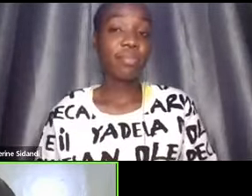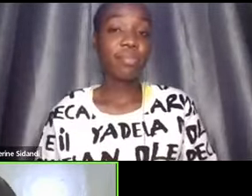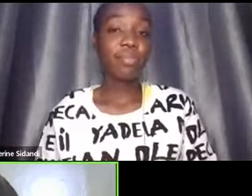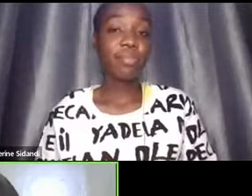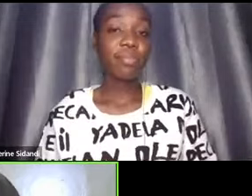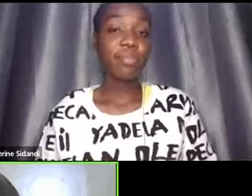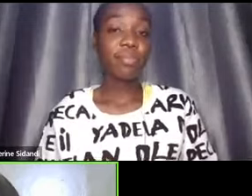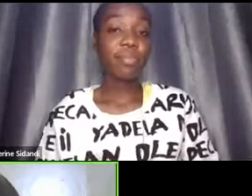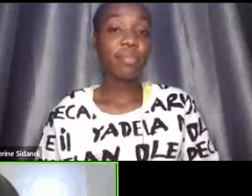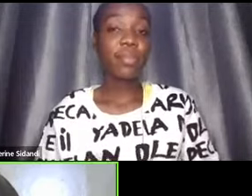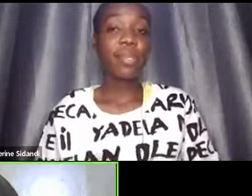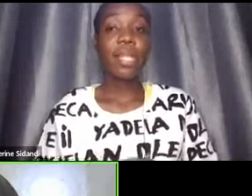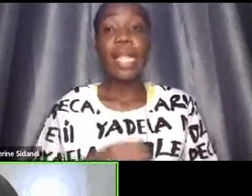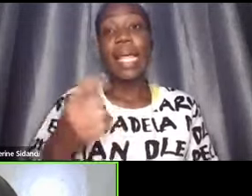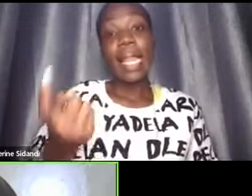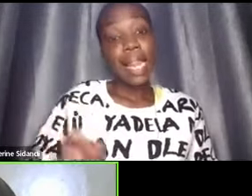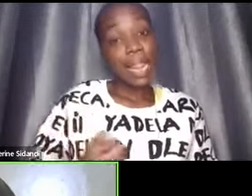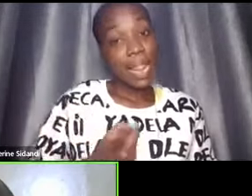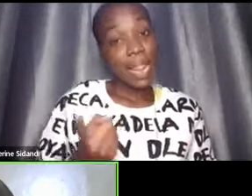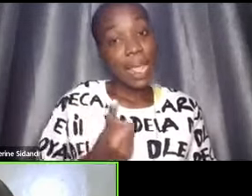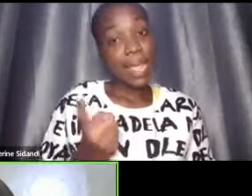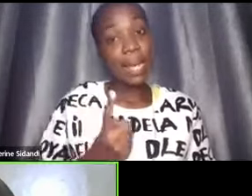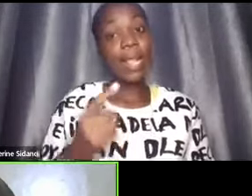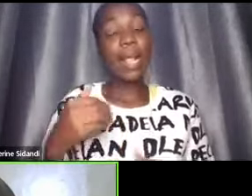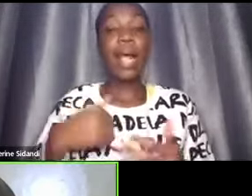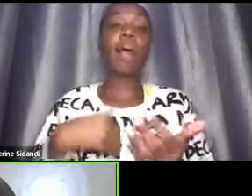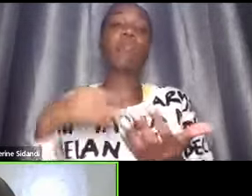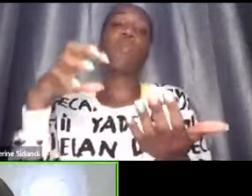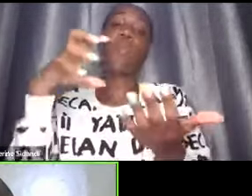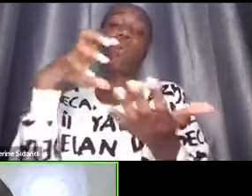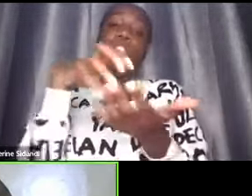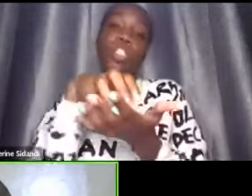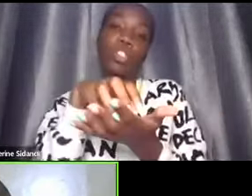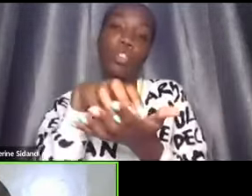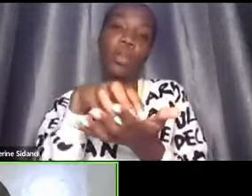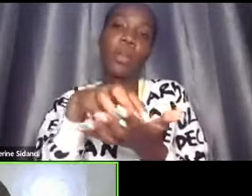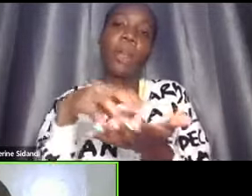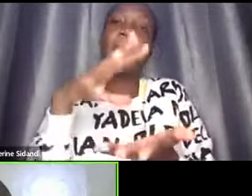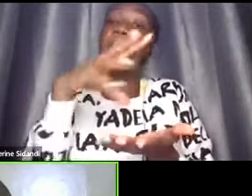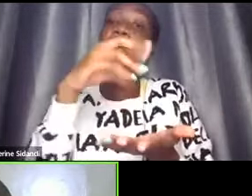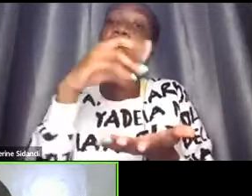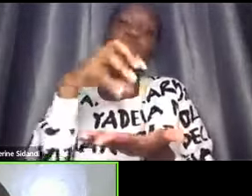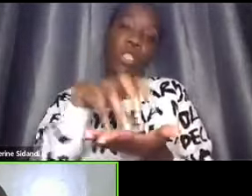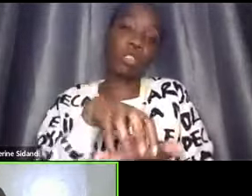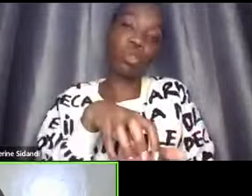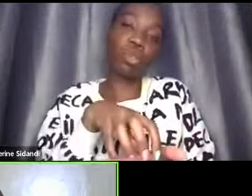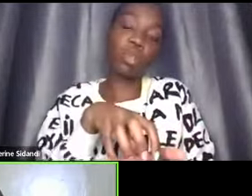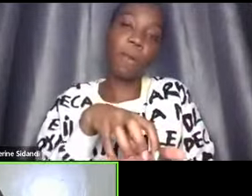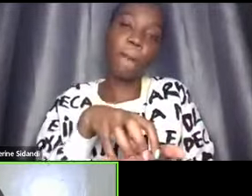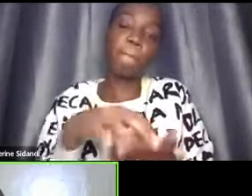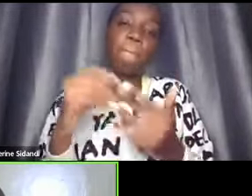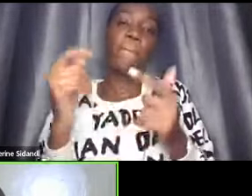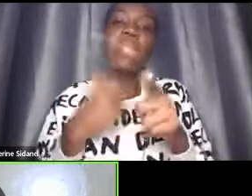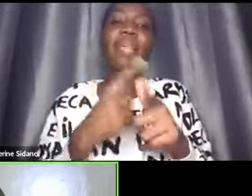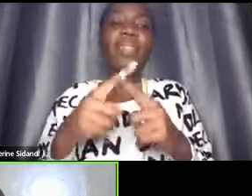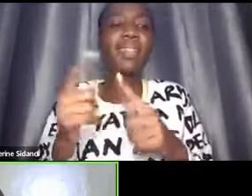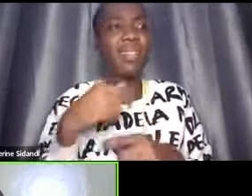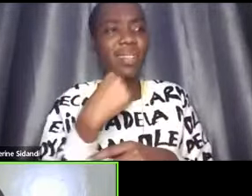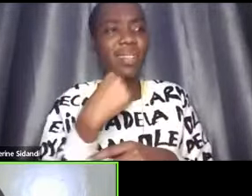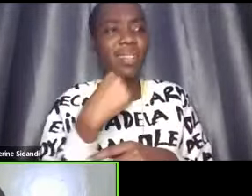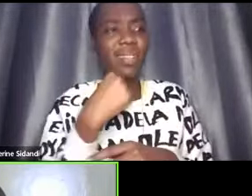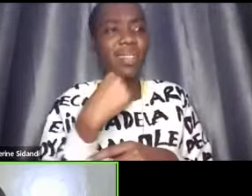this lady, first of all, the lady had a position. She had already taken a position. So he told the